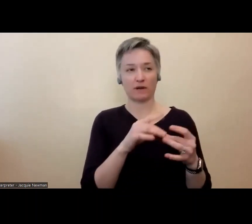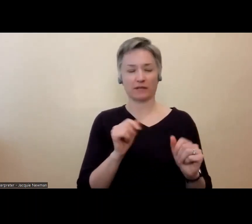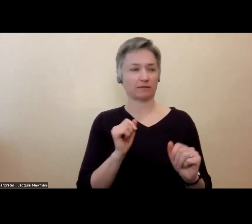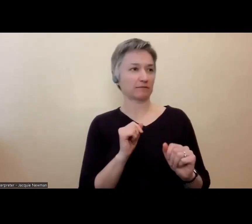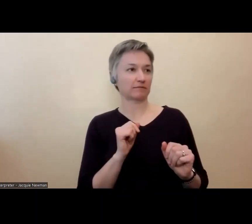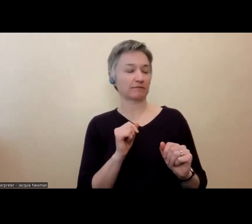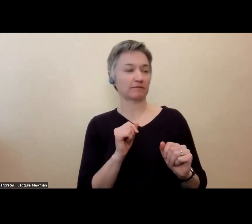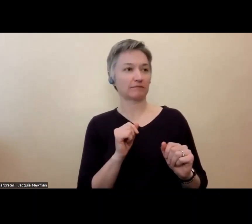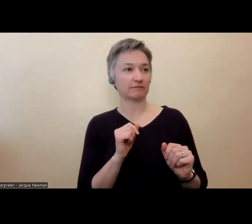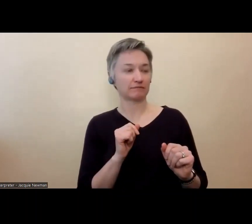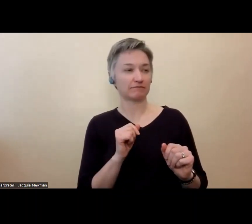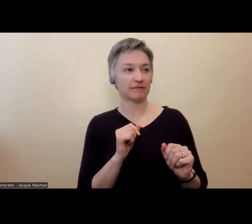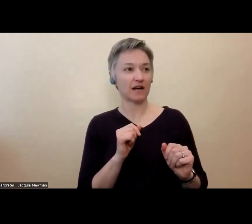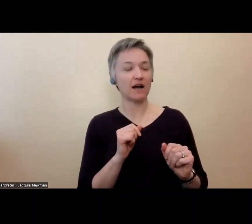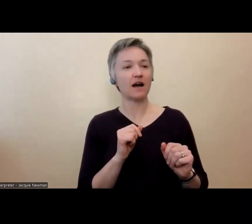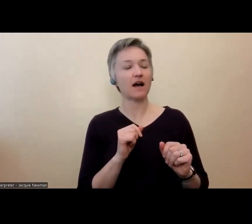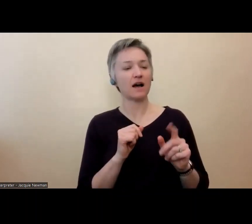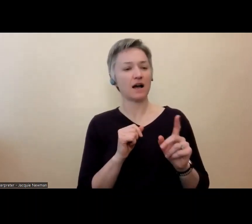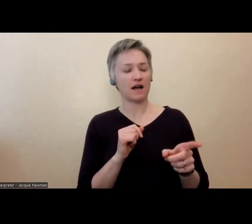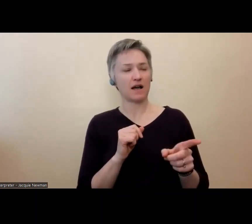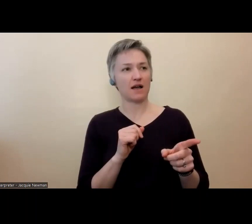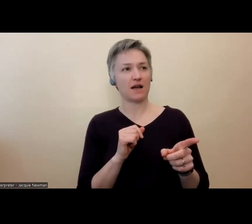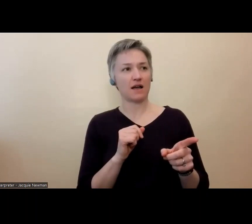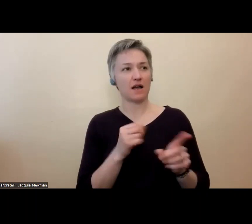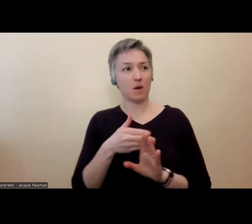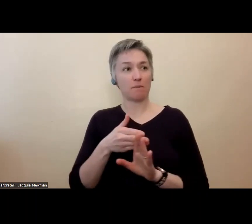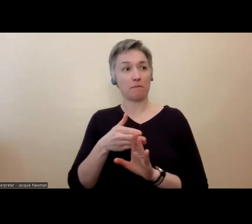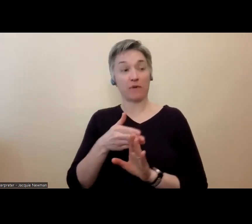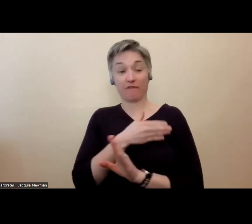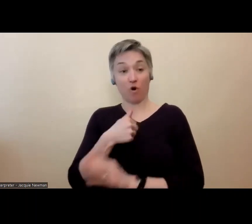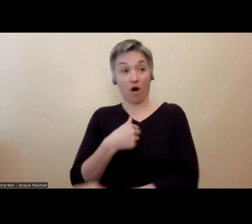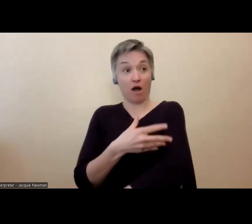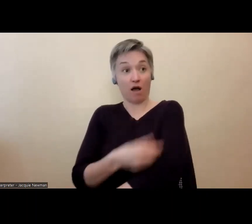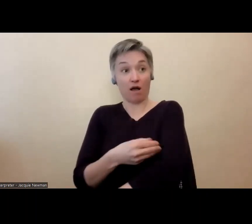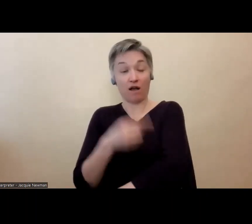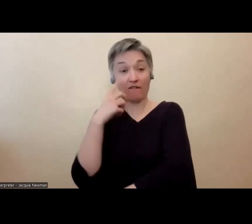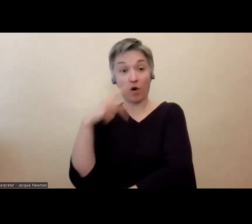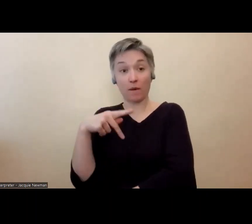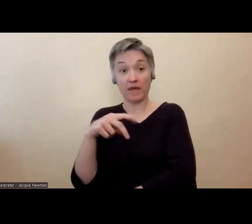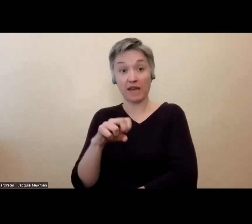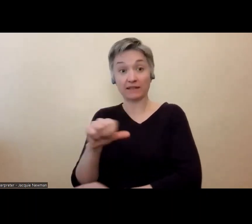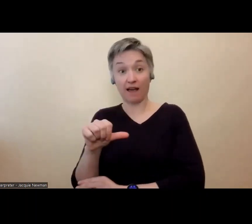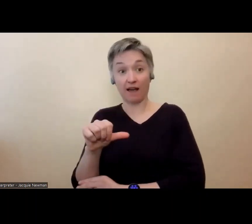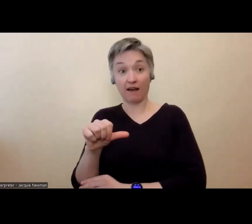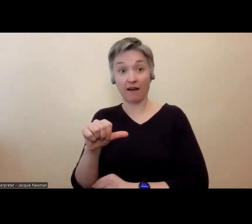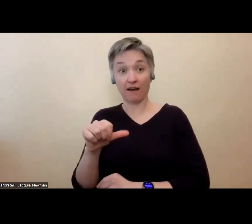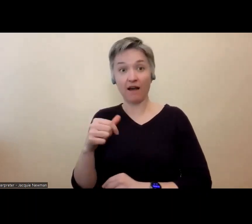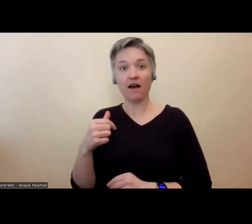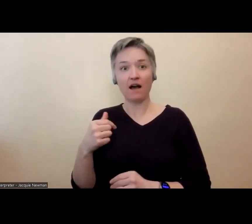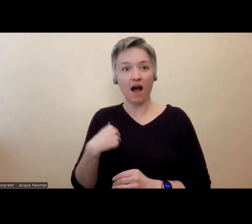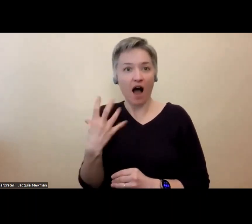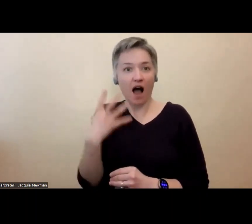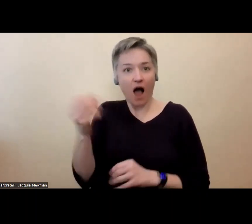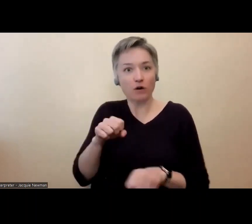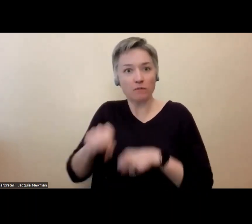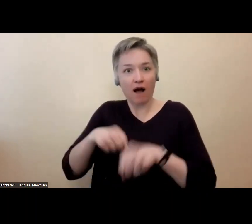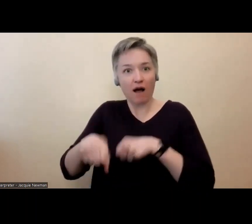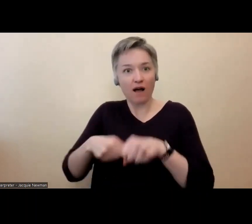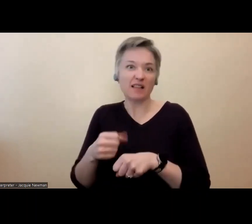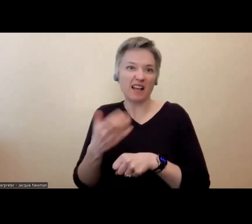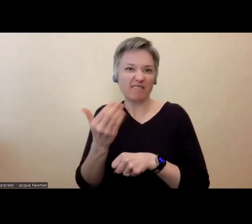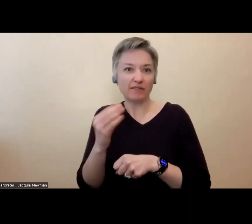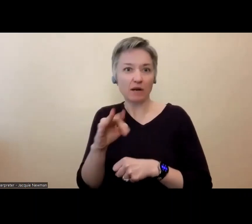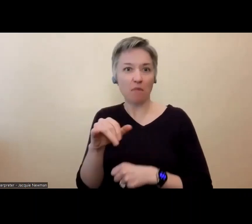my goodness, before the day when the draw was done for the PSA screening, I had gone bicycling for about 15